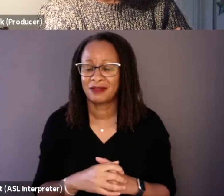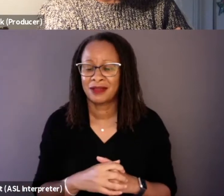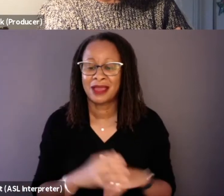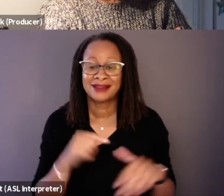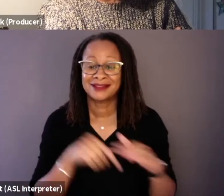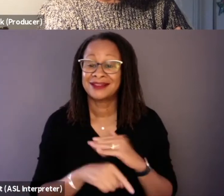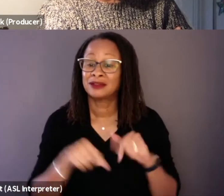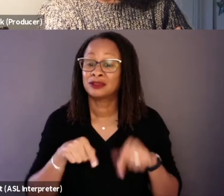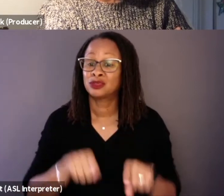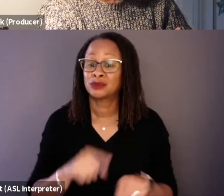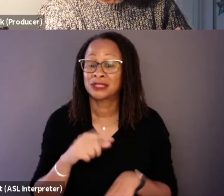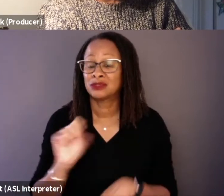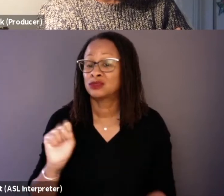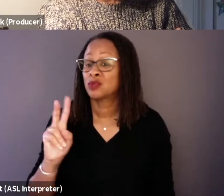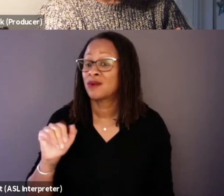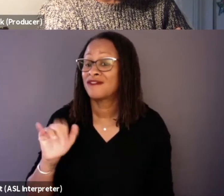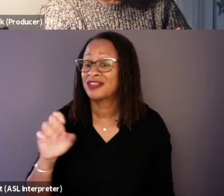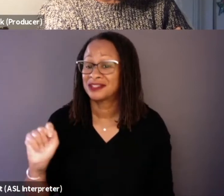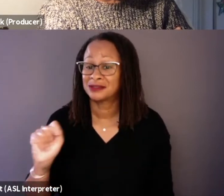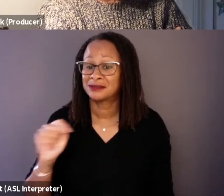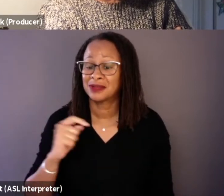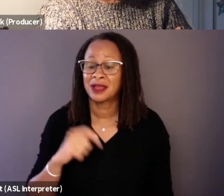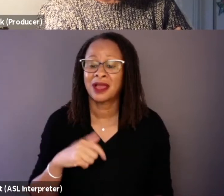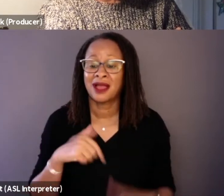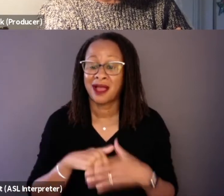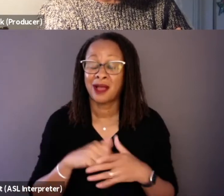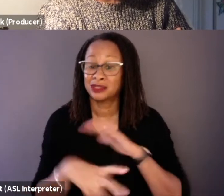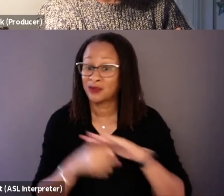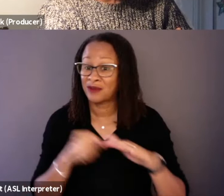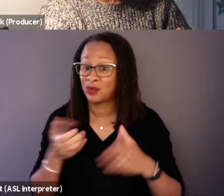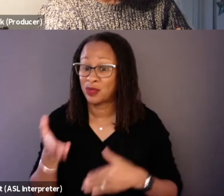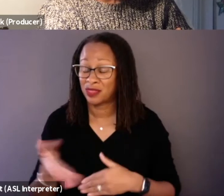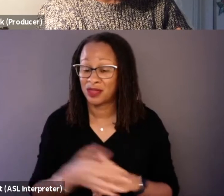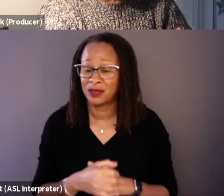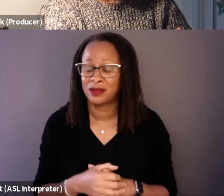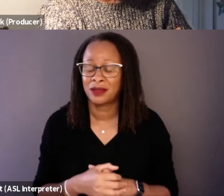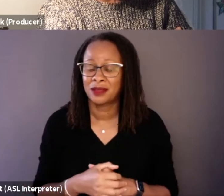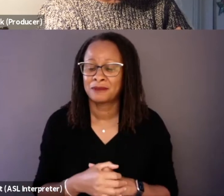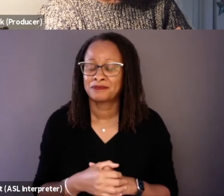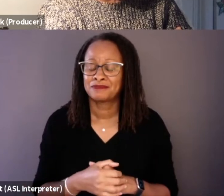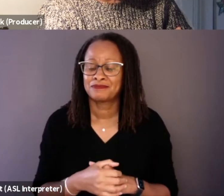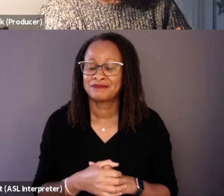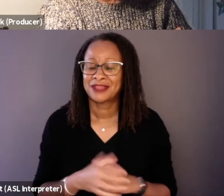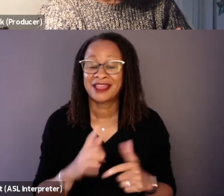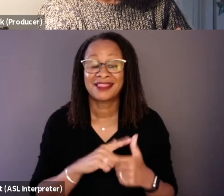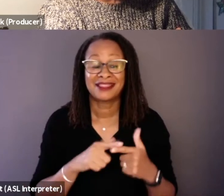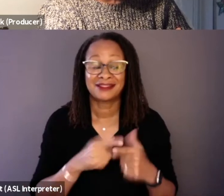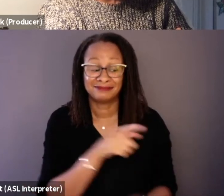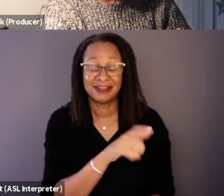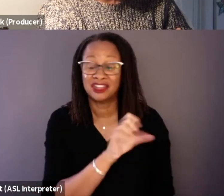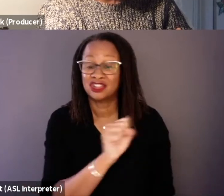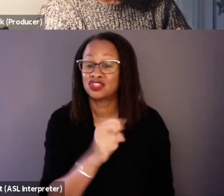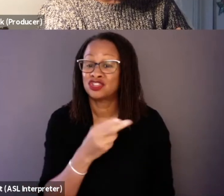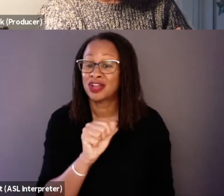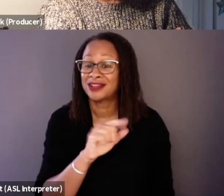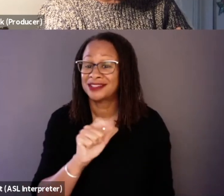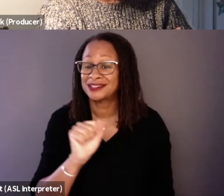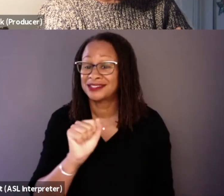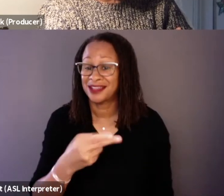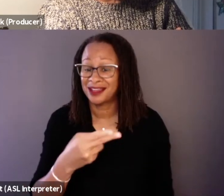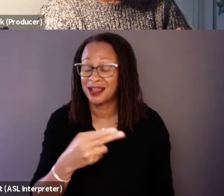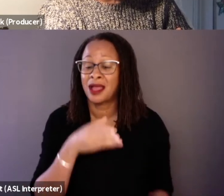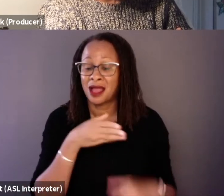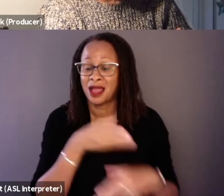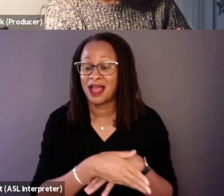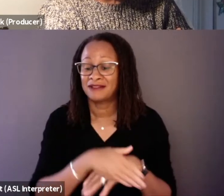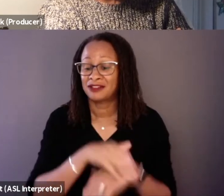Soviet. I was refugee in Iran, and then Shaista. After